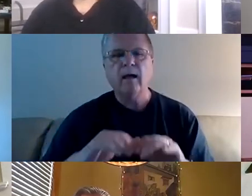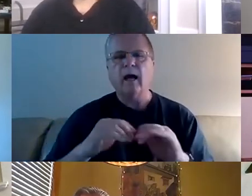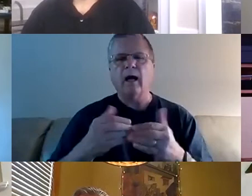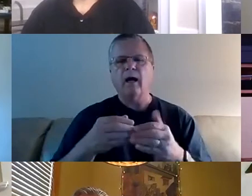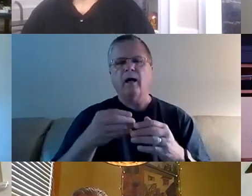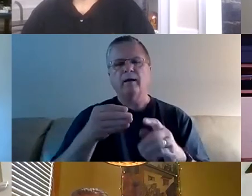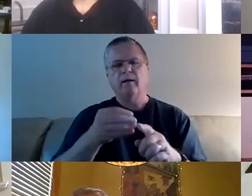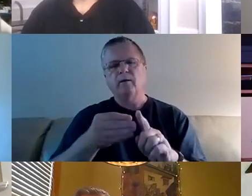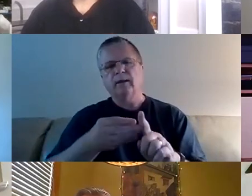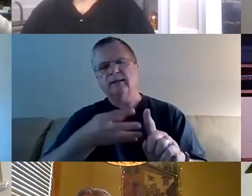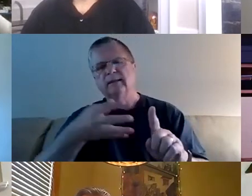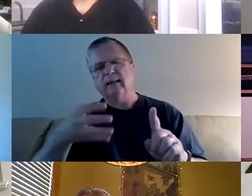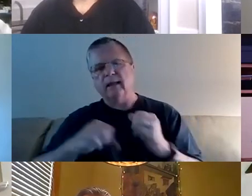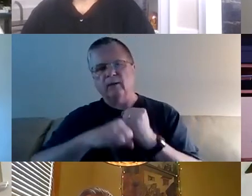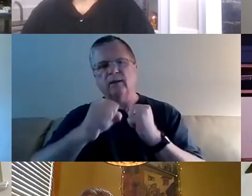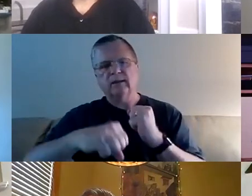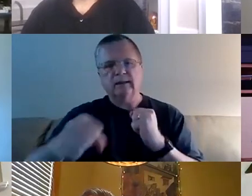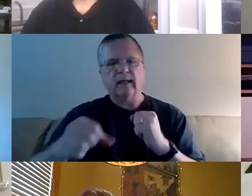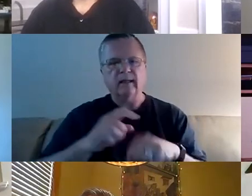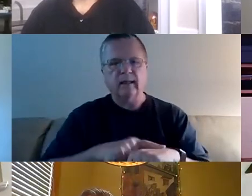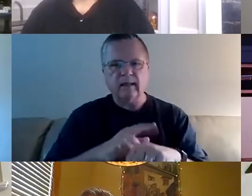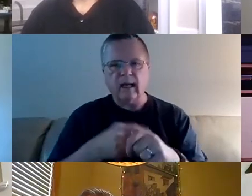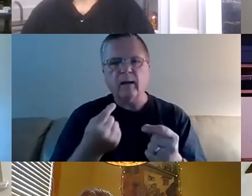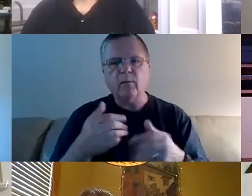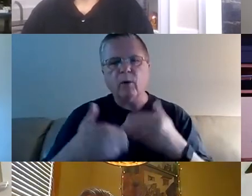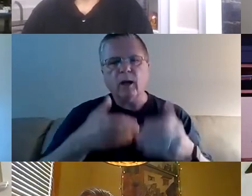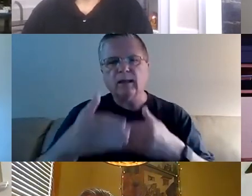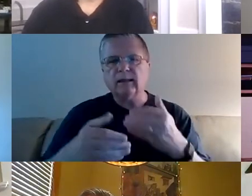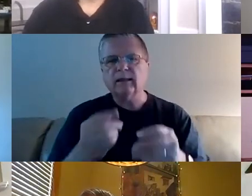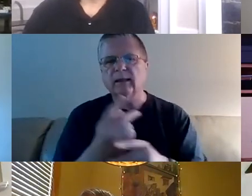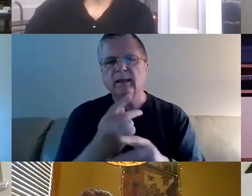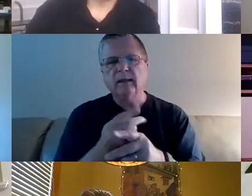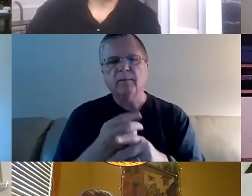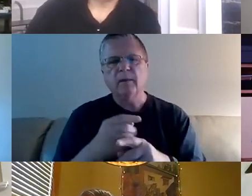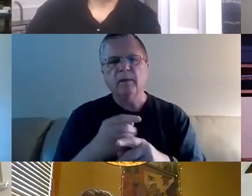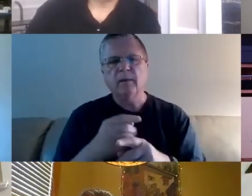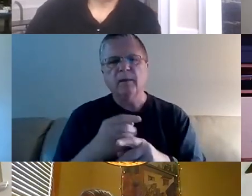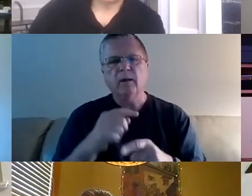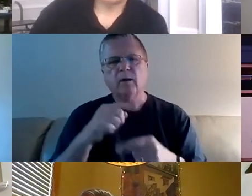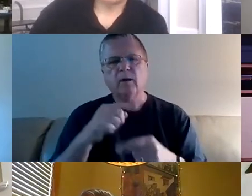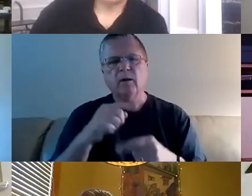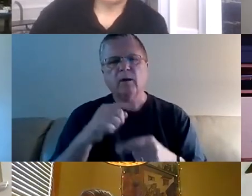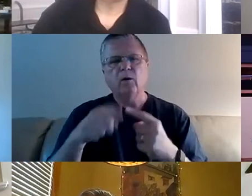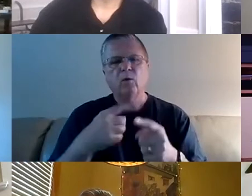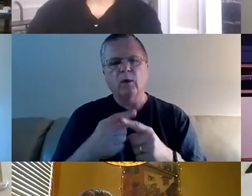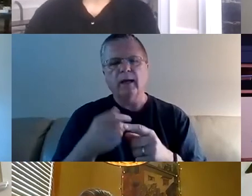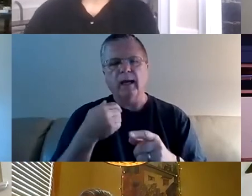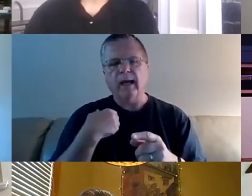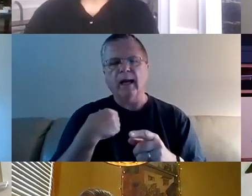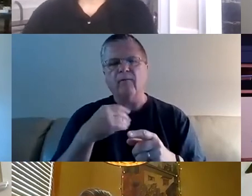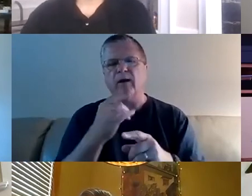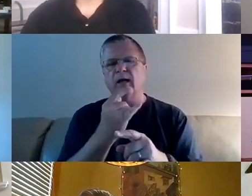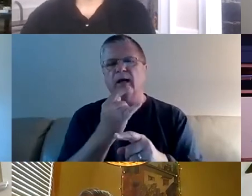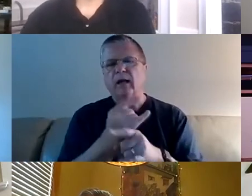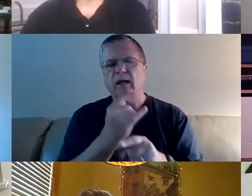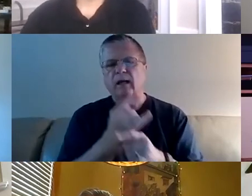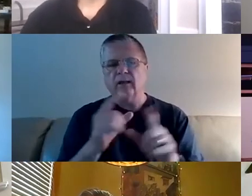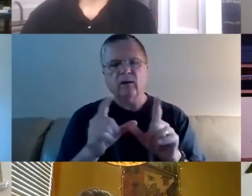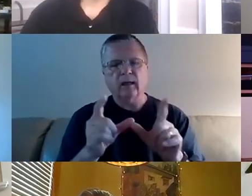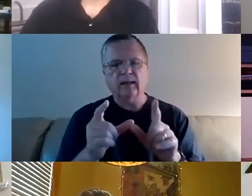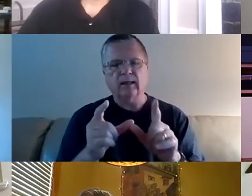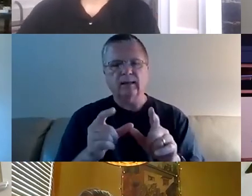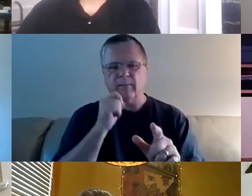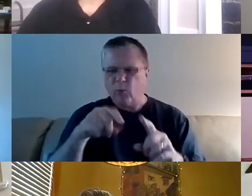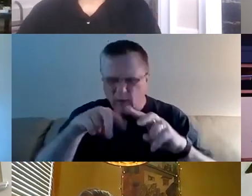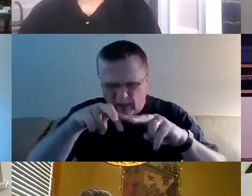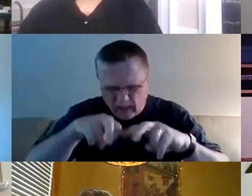time process by which council needs to decide on a liquor license application? I mean, I don't want to get in the weeds, but if you can. Sure, we'll